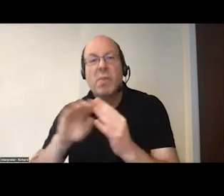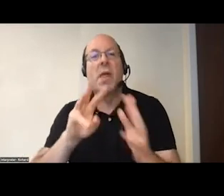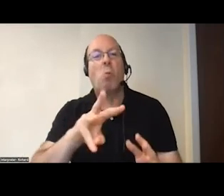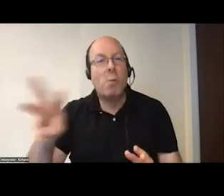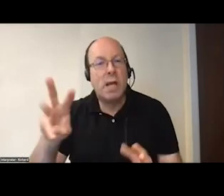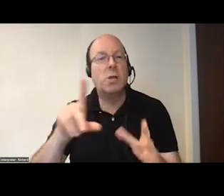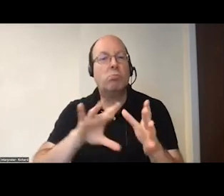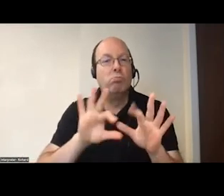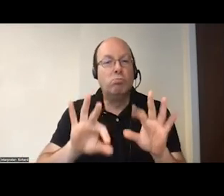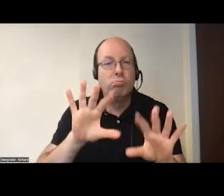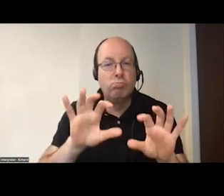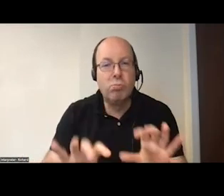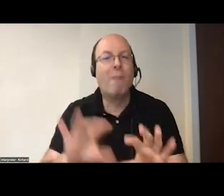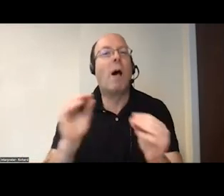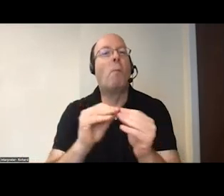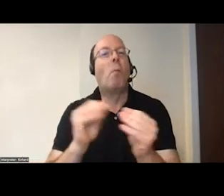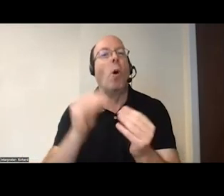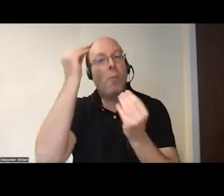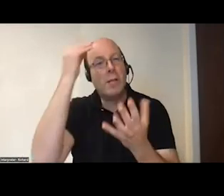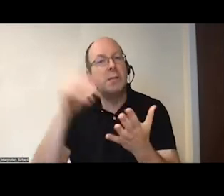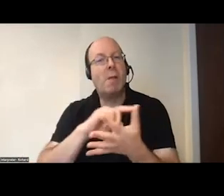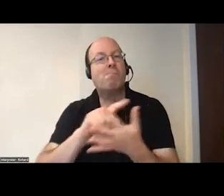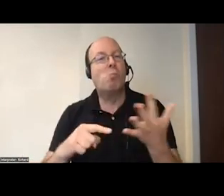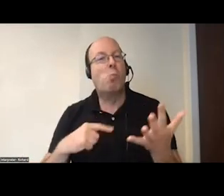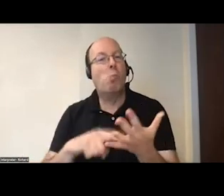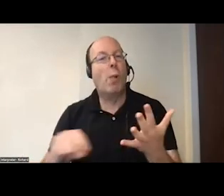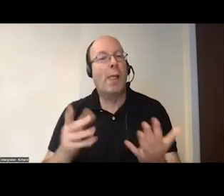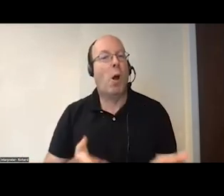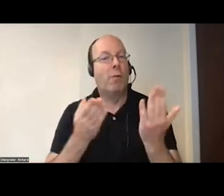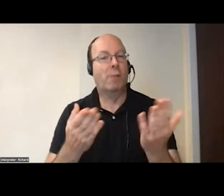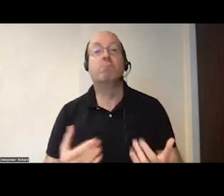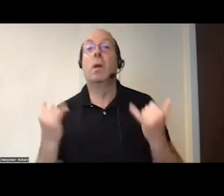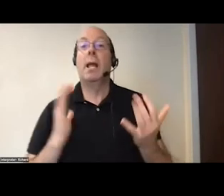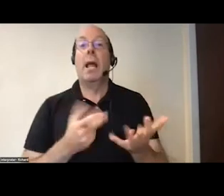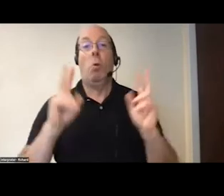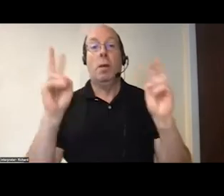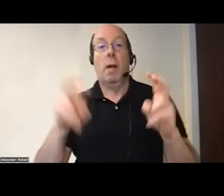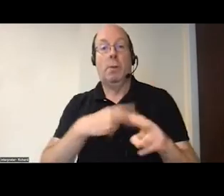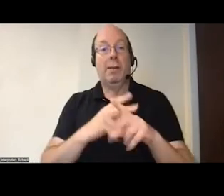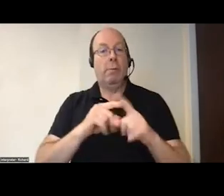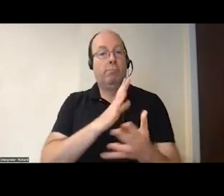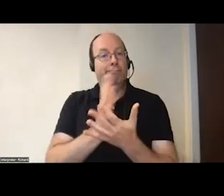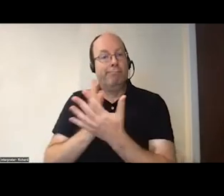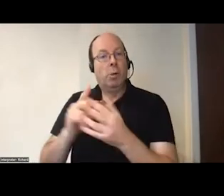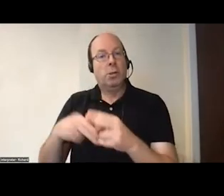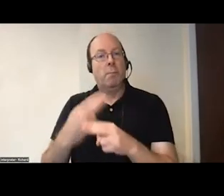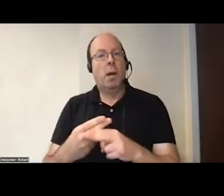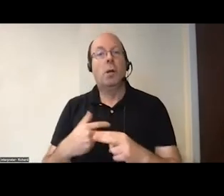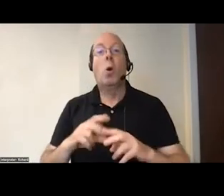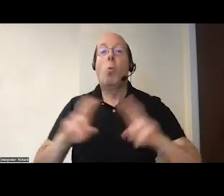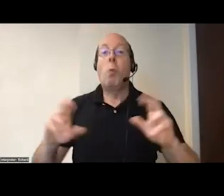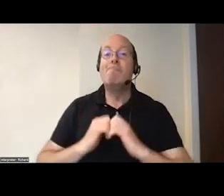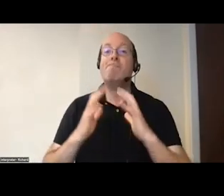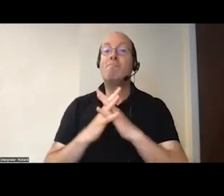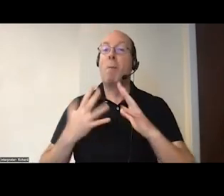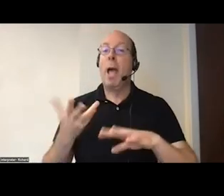find out more about the programs and some of the features that they offer. Today's conversation will cover many aspects of what to consider before you launch your own